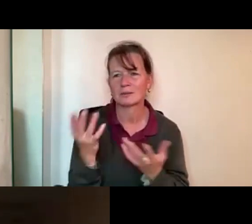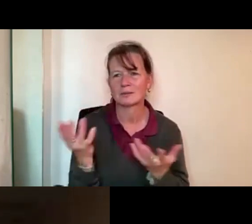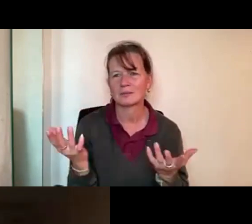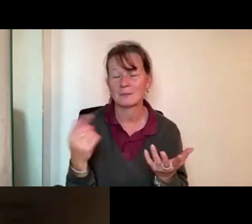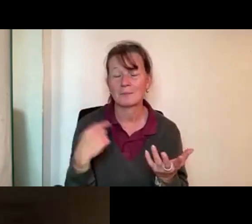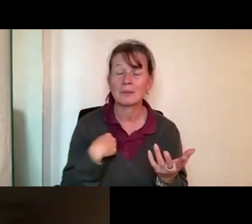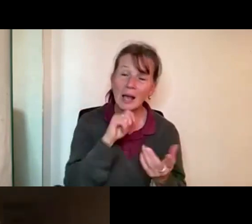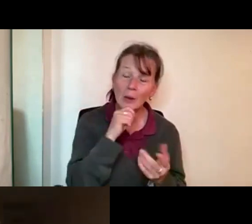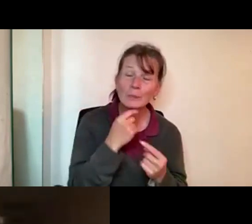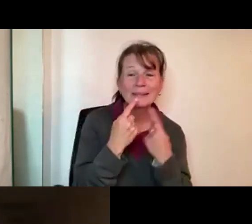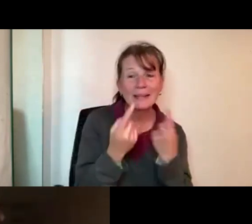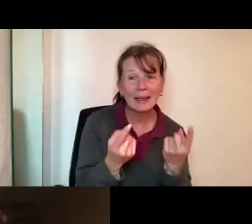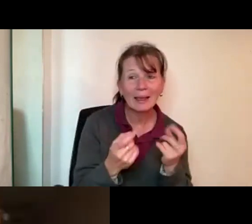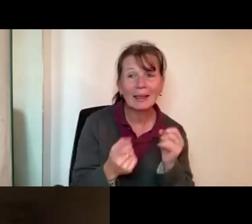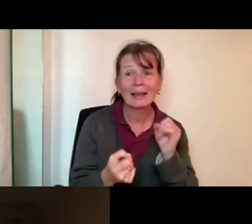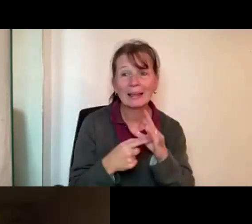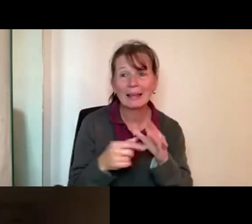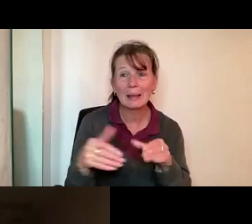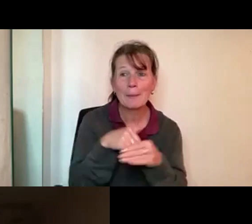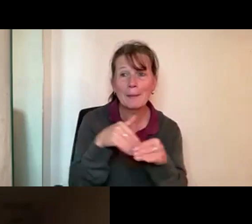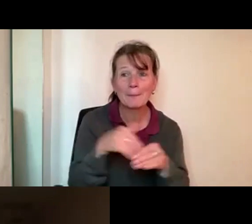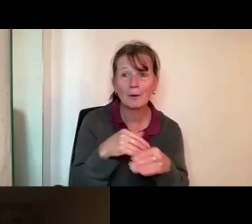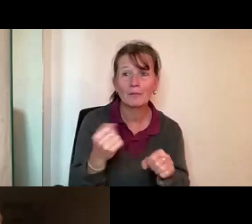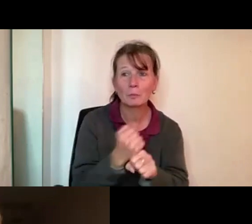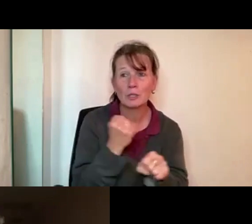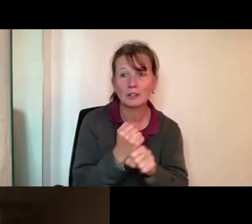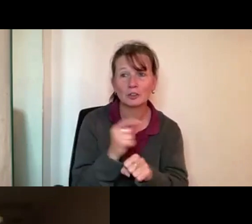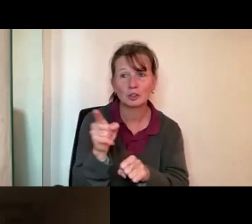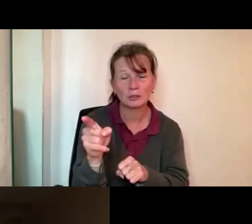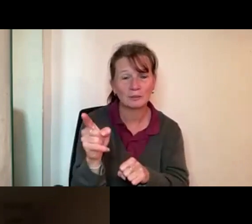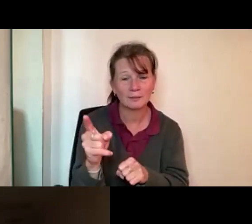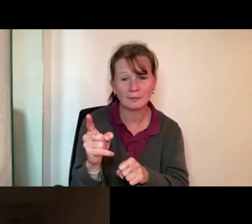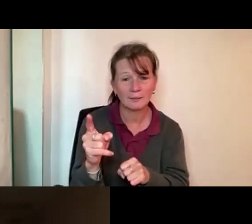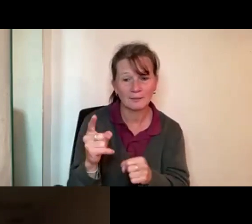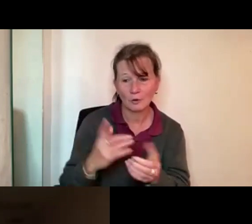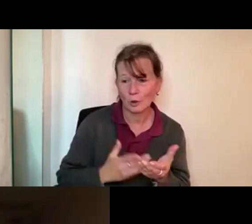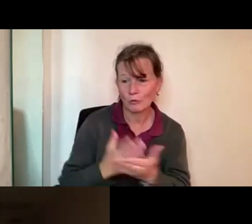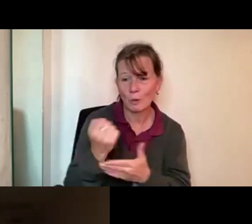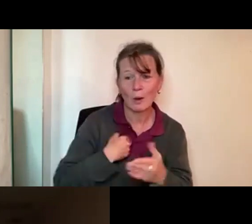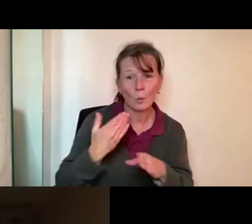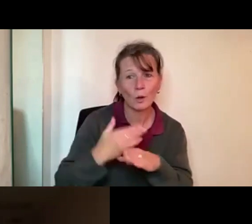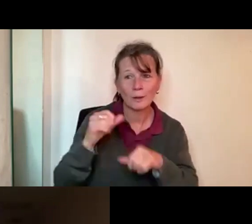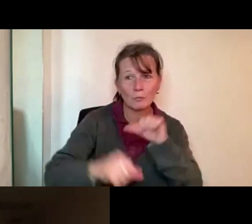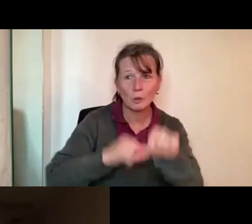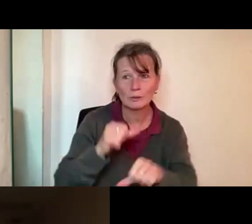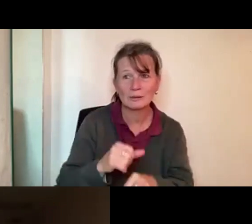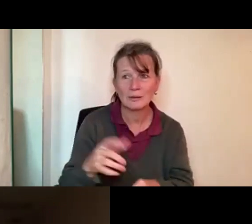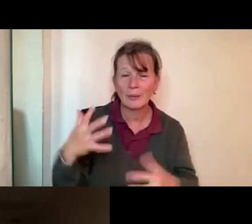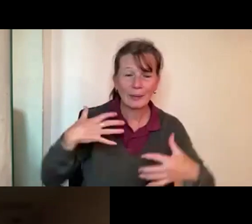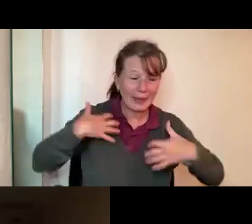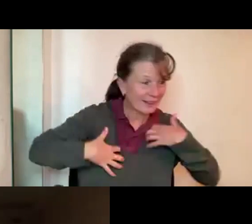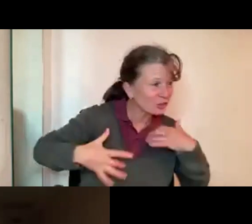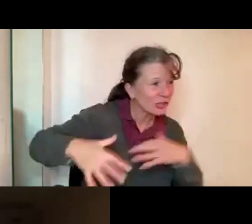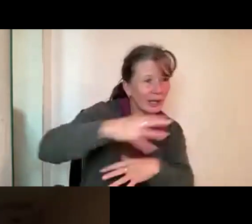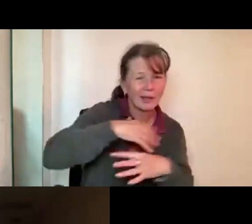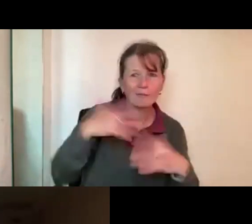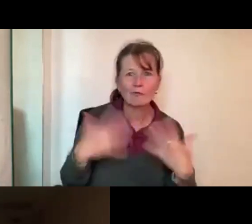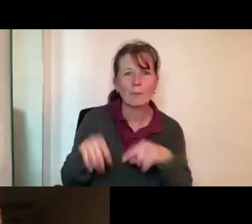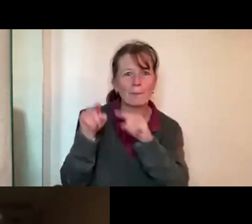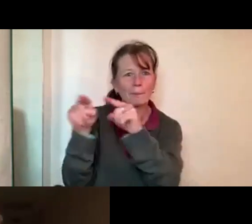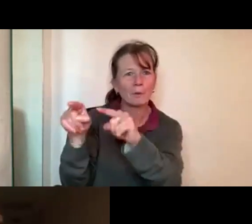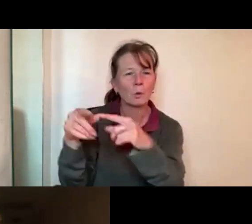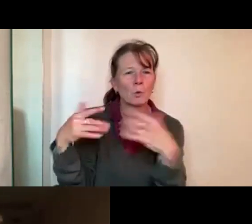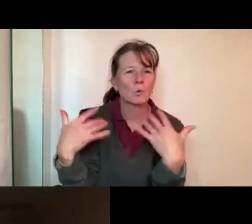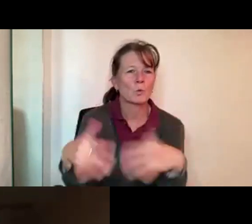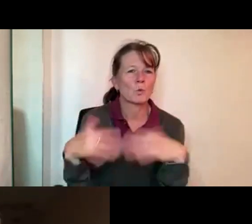argue, the key member to the production over the course of our working process, the key energy sort of in the room. But because